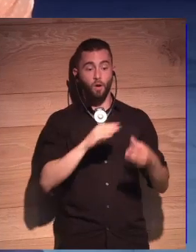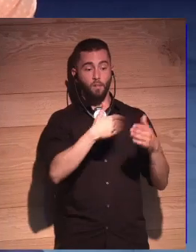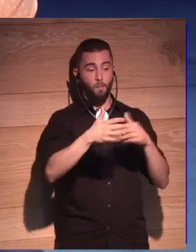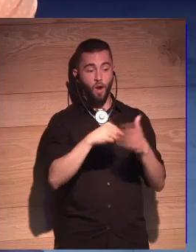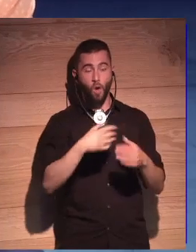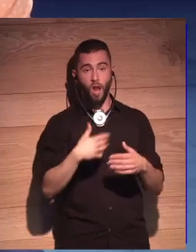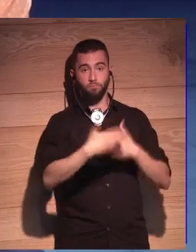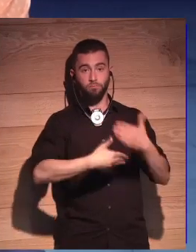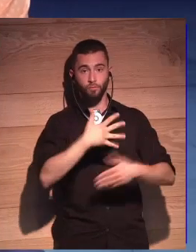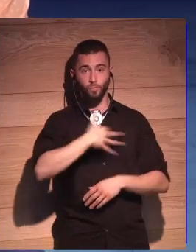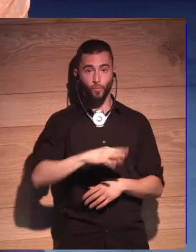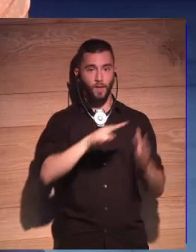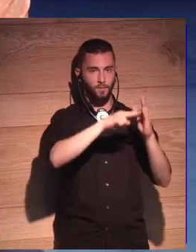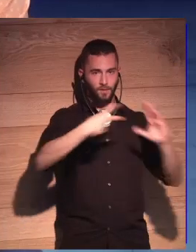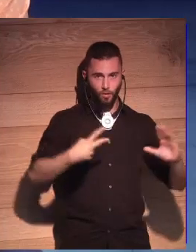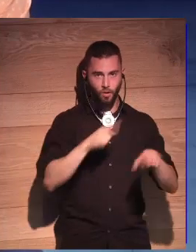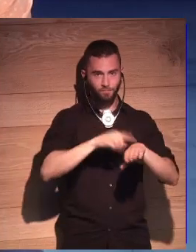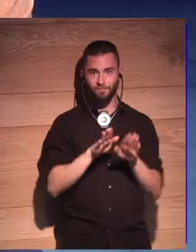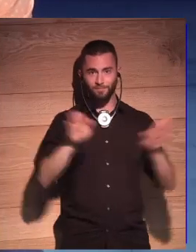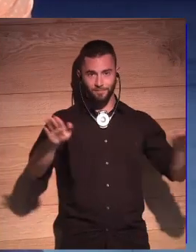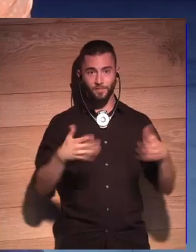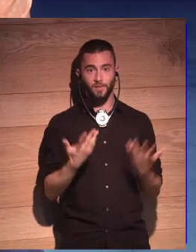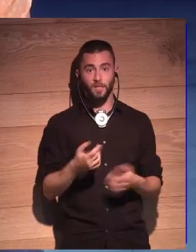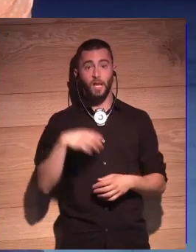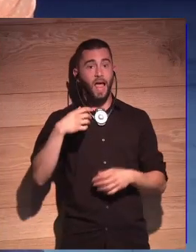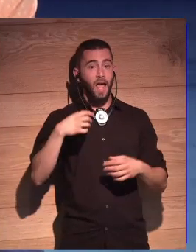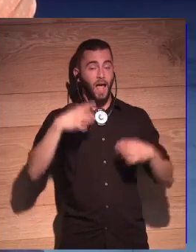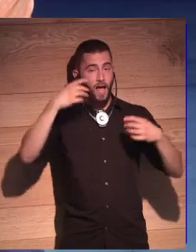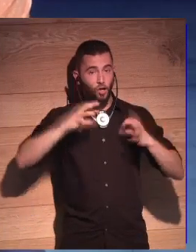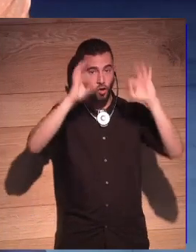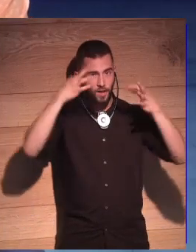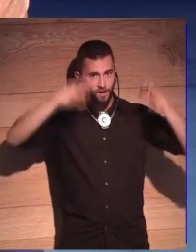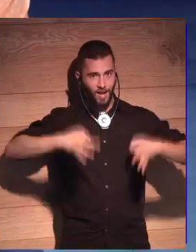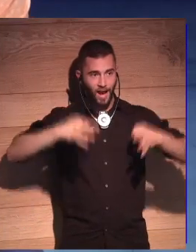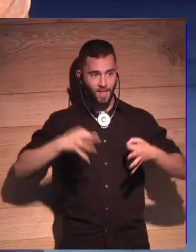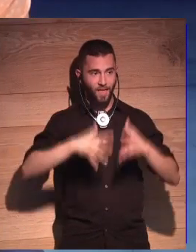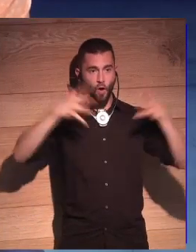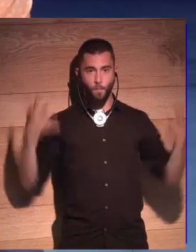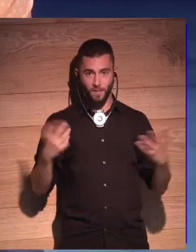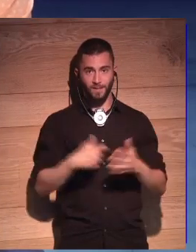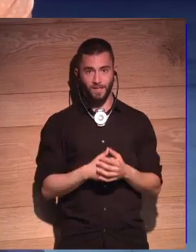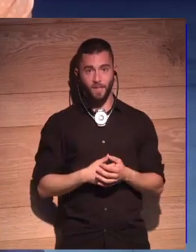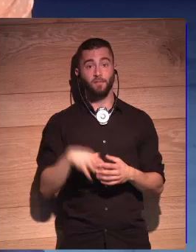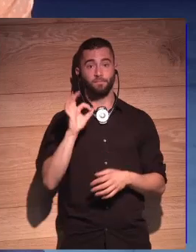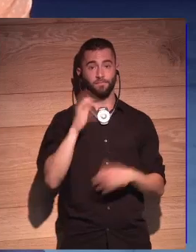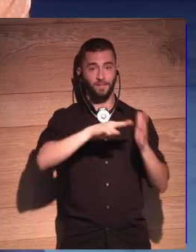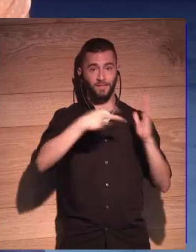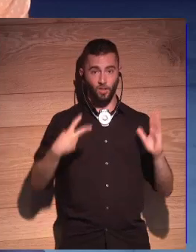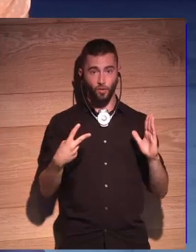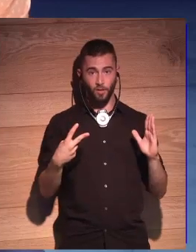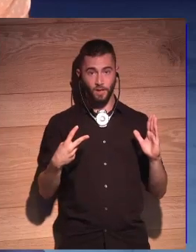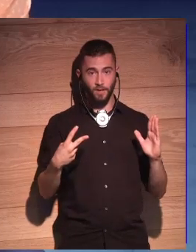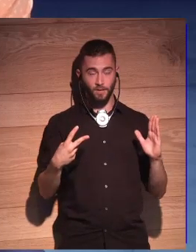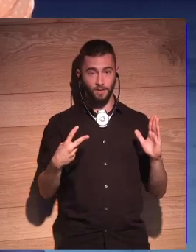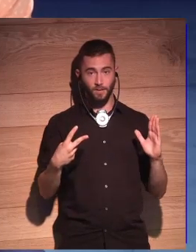the manual development and the development of new technologies, in particular augmented reality. And it's true